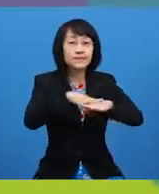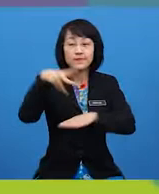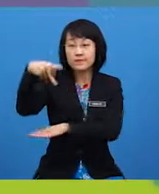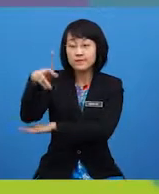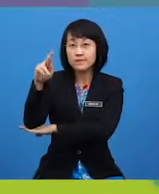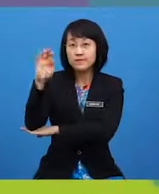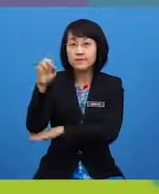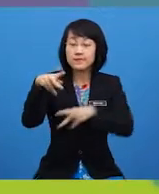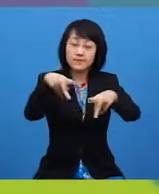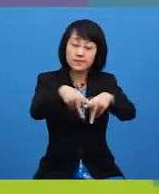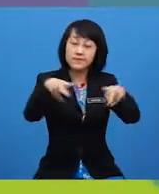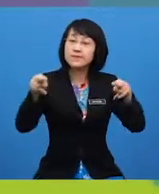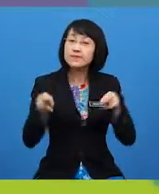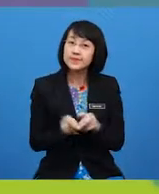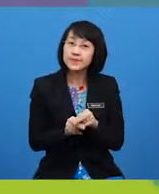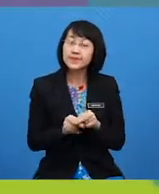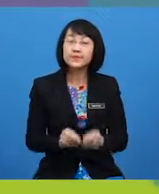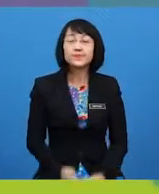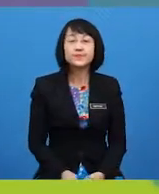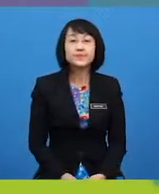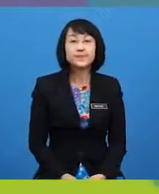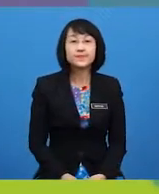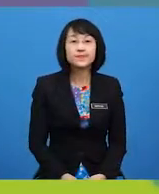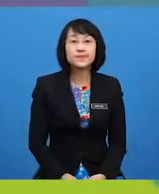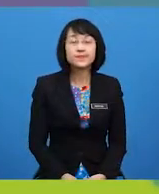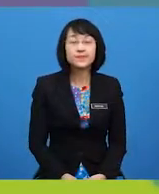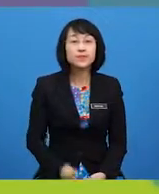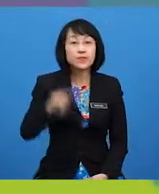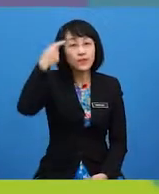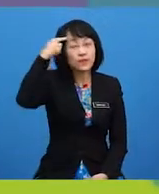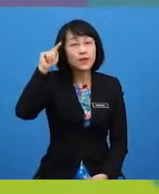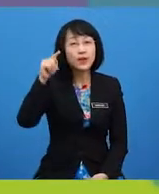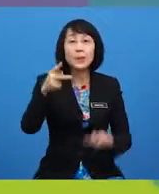prepositions, focusing only on the prepositions of place.